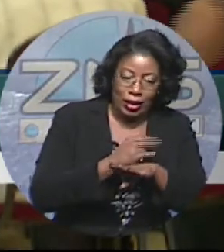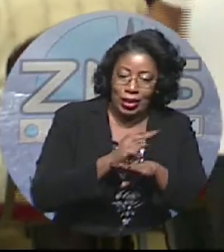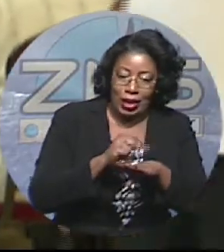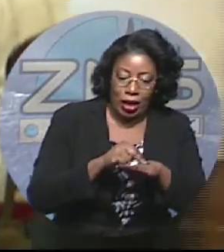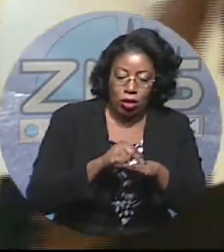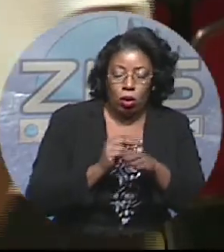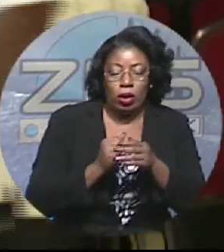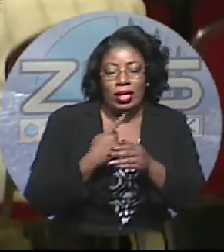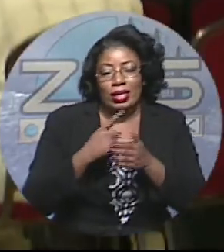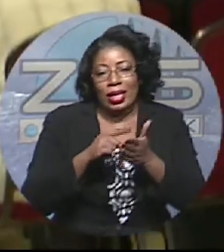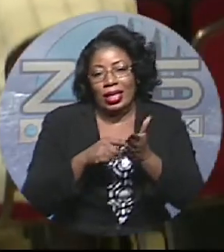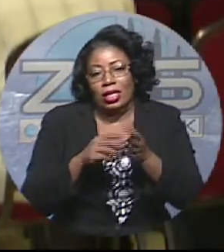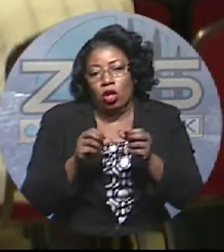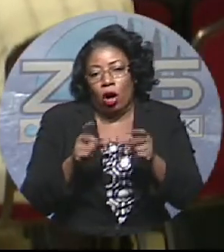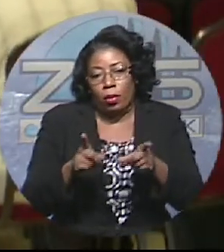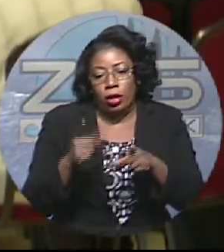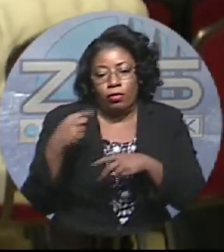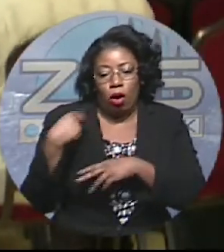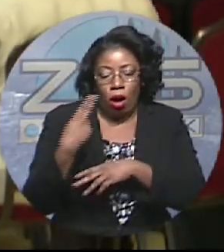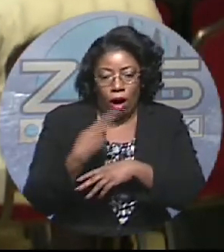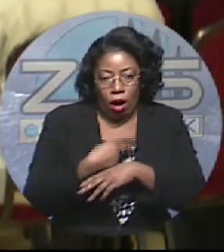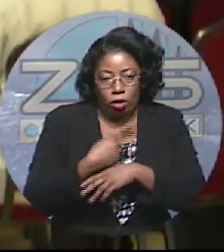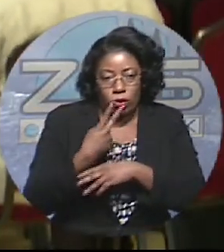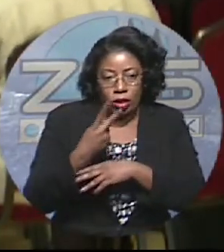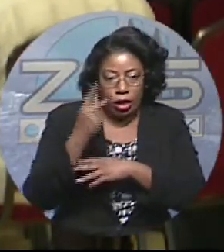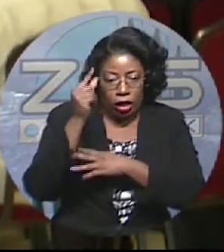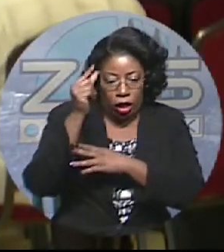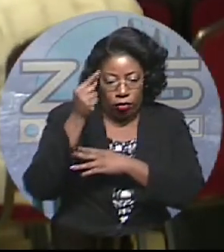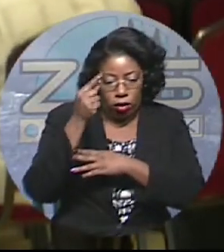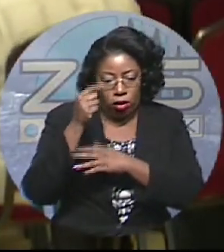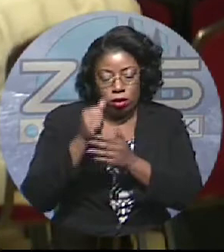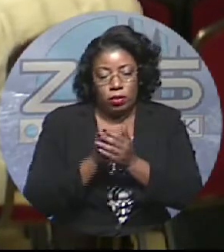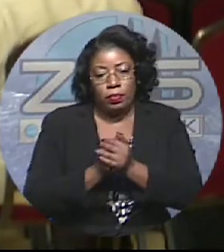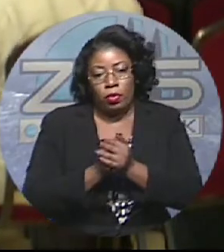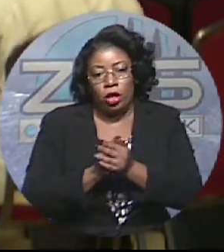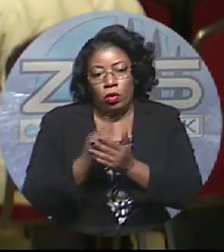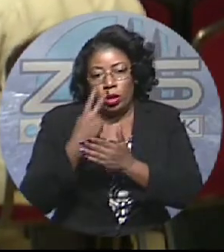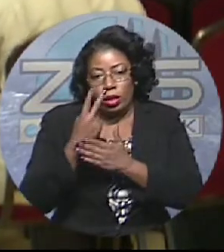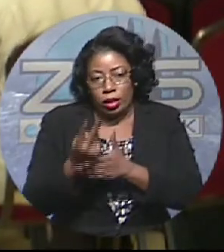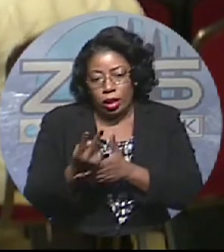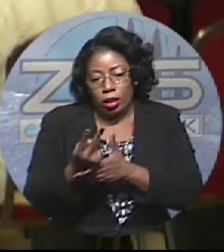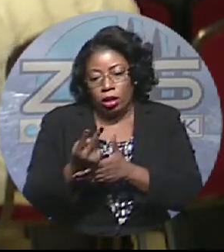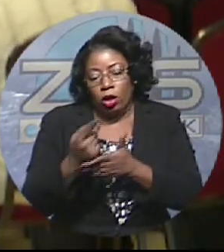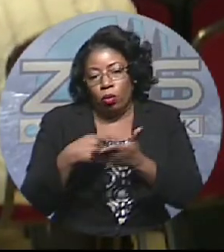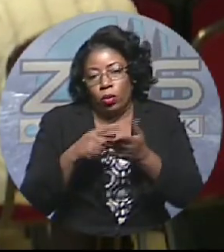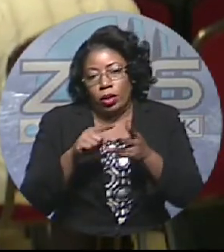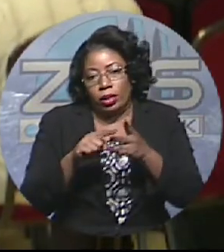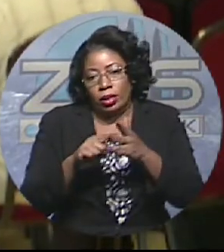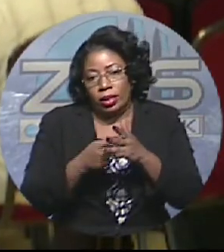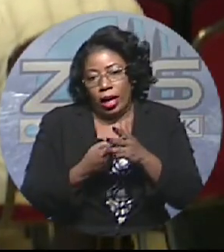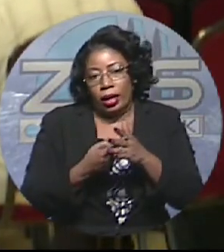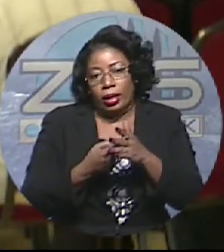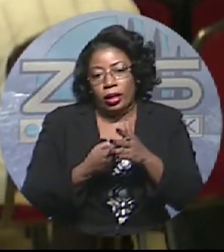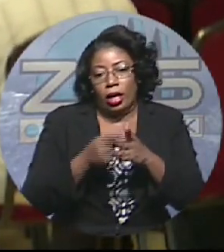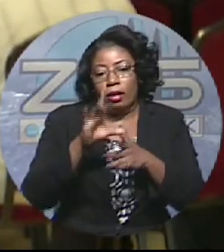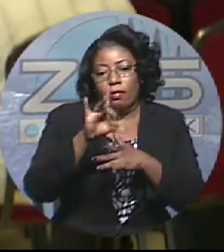an opportunity for us to restore the confidence in governance, to also restore what was established and set up by the founding fathers of the nation.